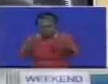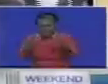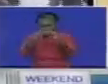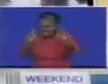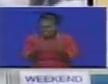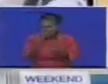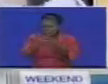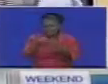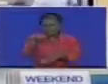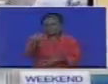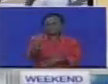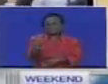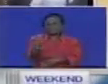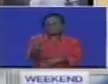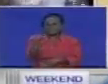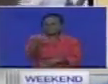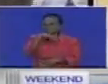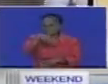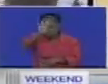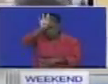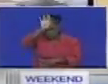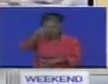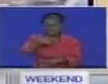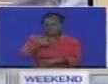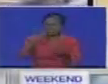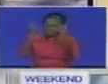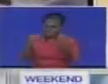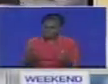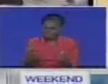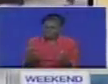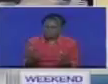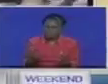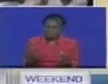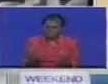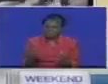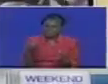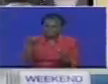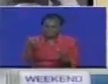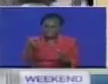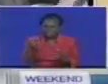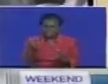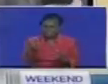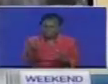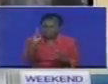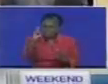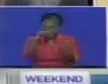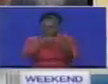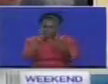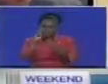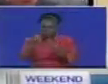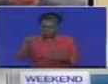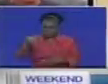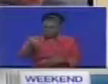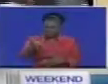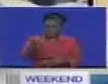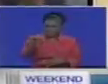day, is what disappoints me, because it was choreographed. I mean, at a certain point, you watch them walk in,